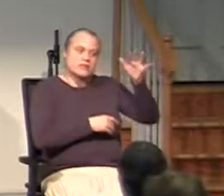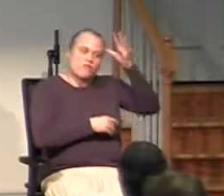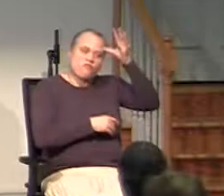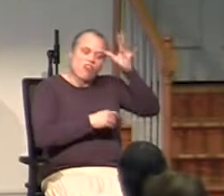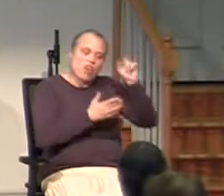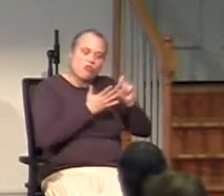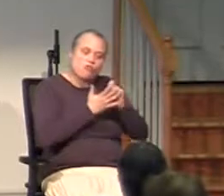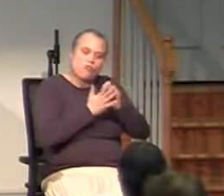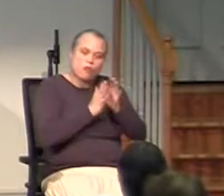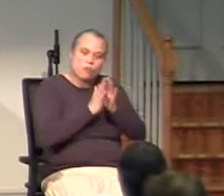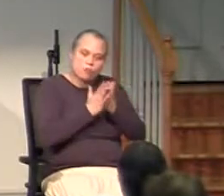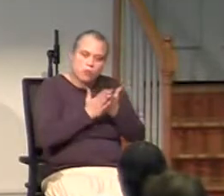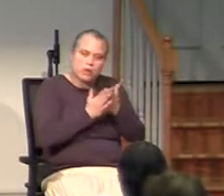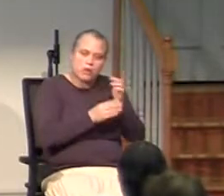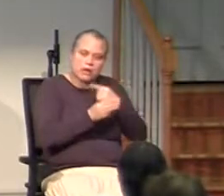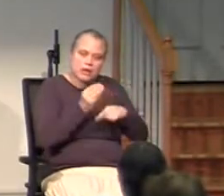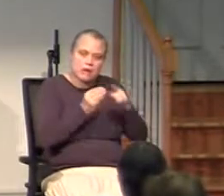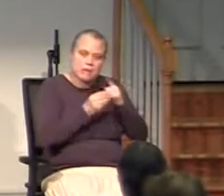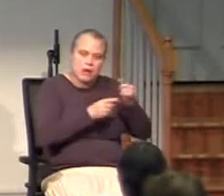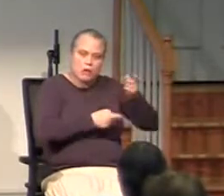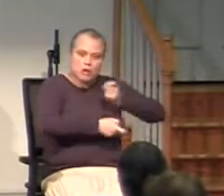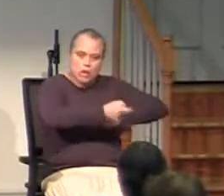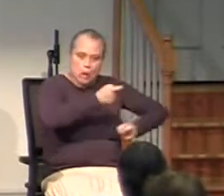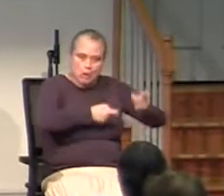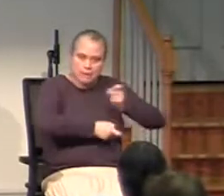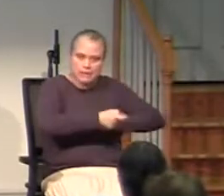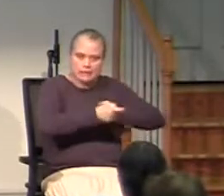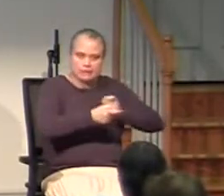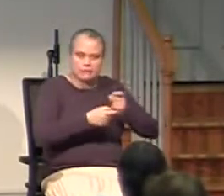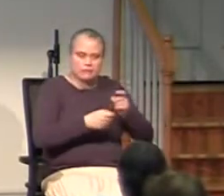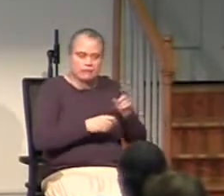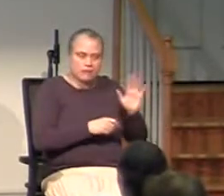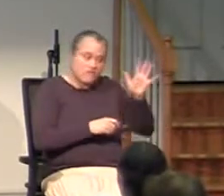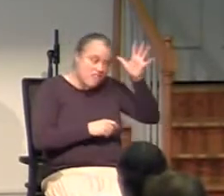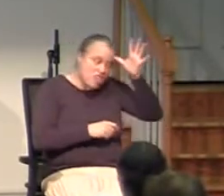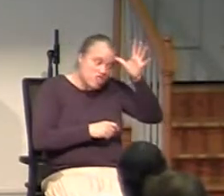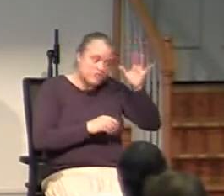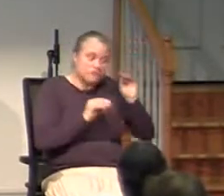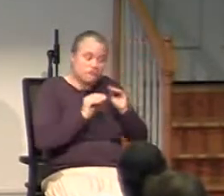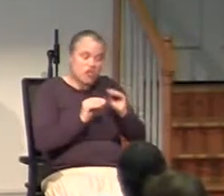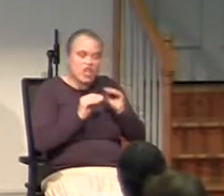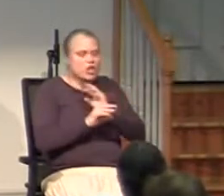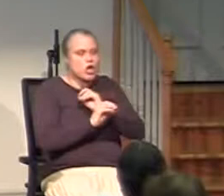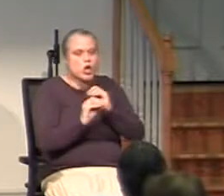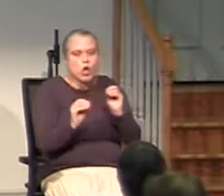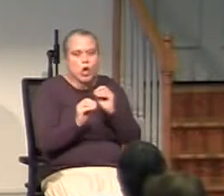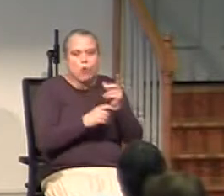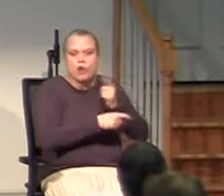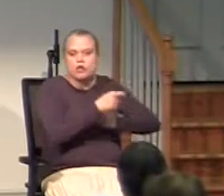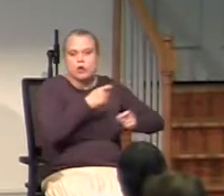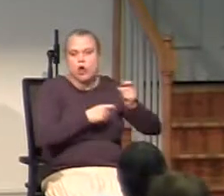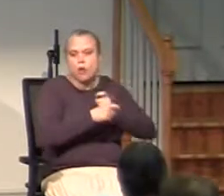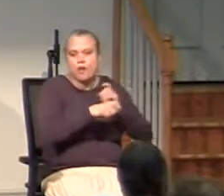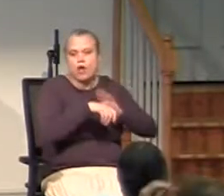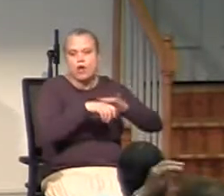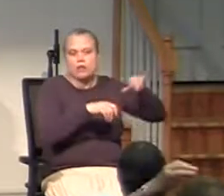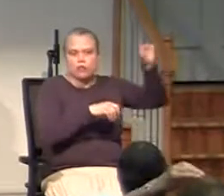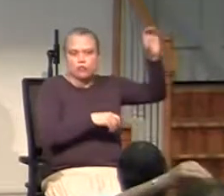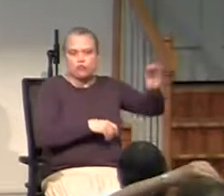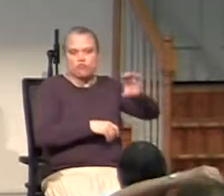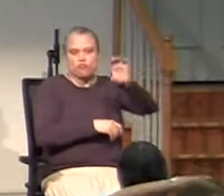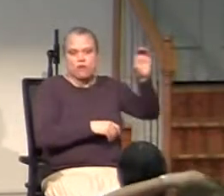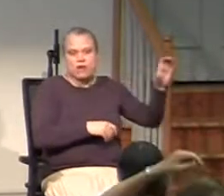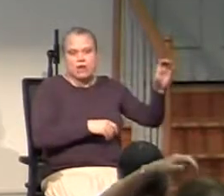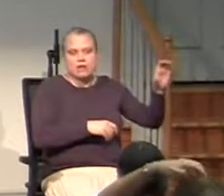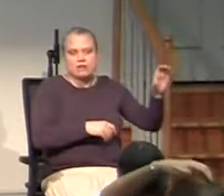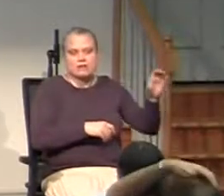Scripture that there was no atonement that took place at the cross, that the atonement took place only in the most holy place